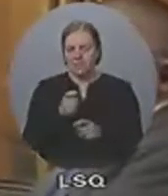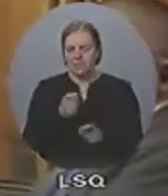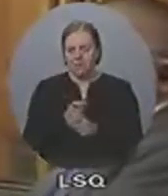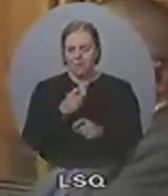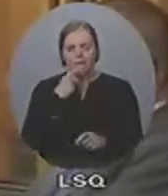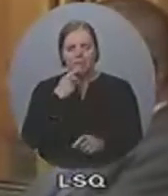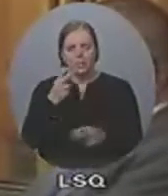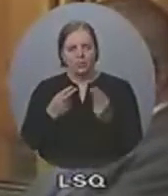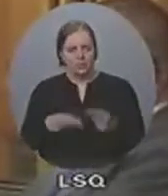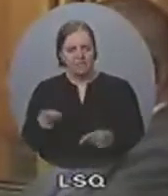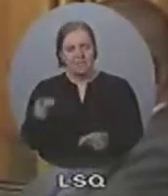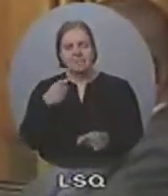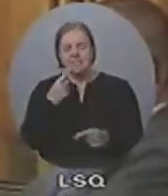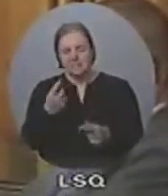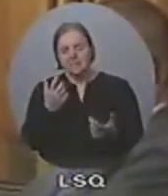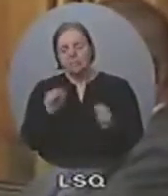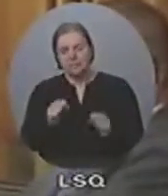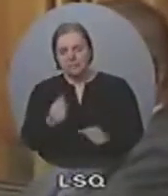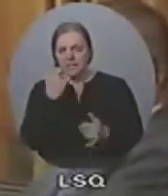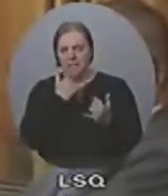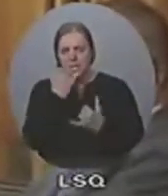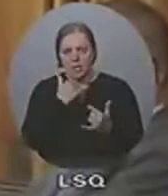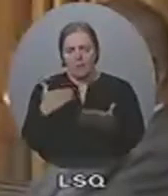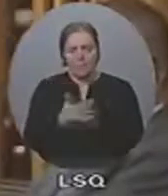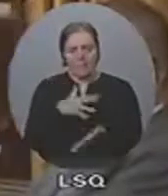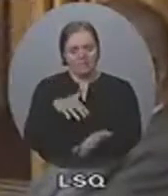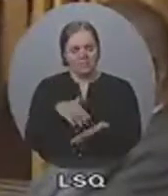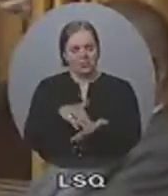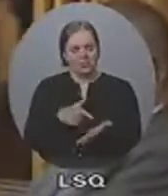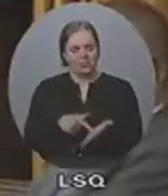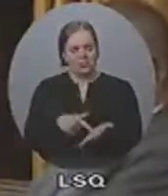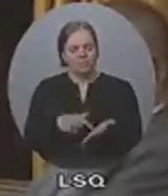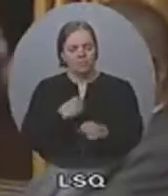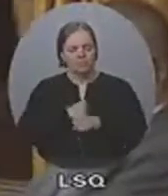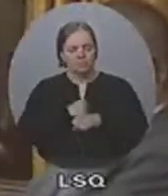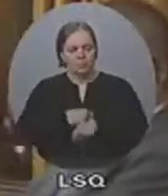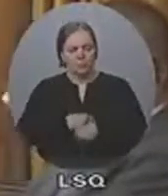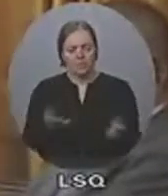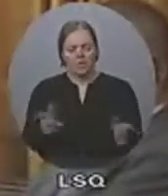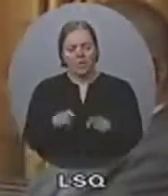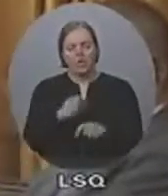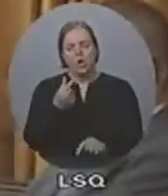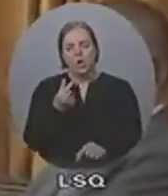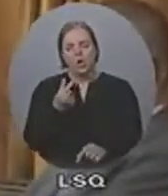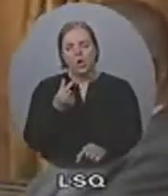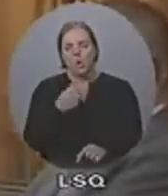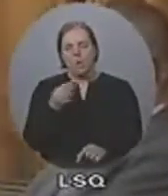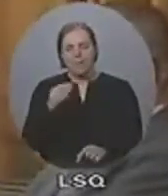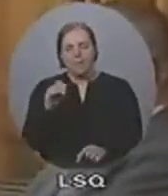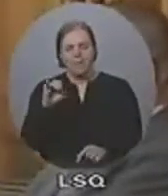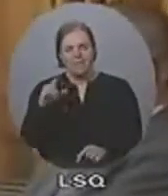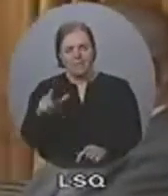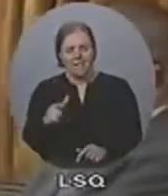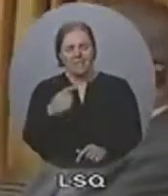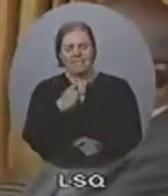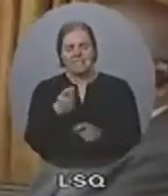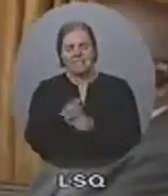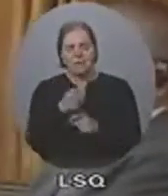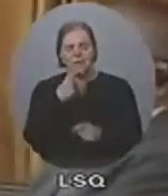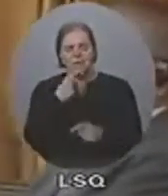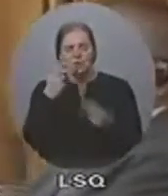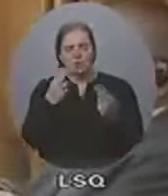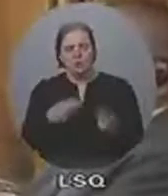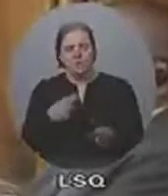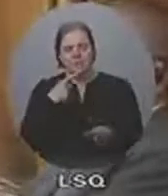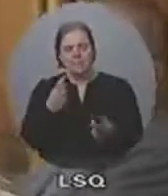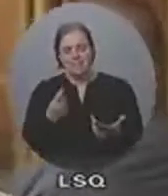done in the Globe and Mail recently that said very clearly that the PBO is less accurate many times over the government estimates, which